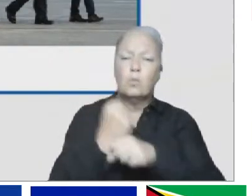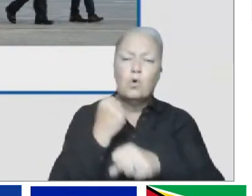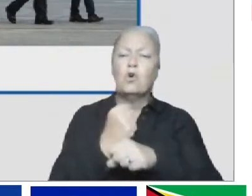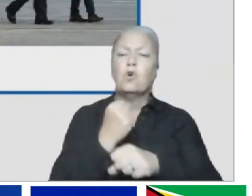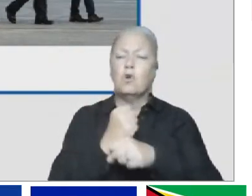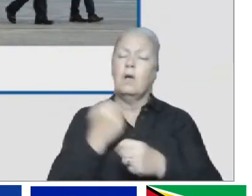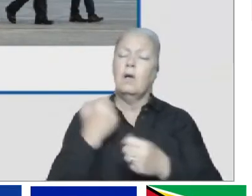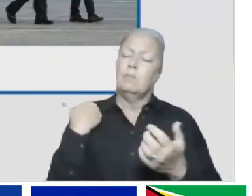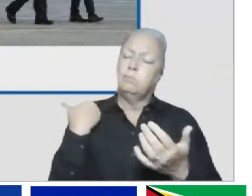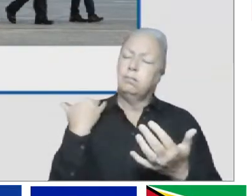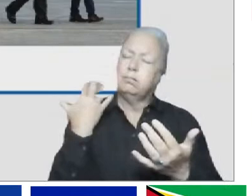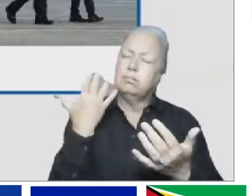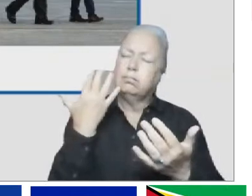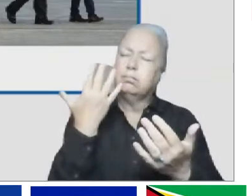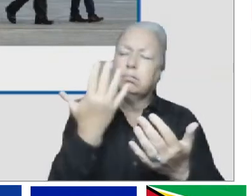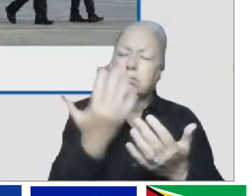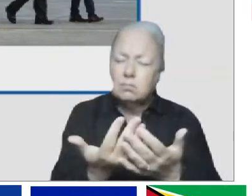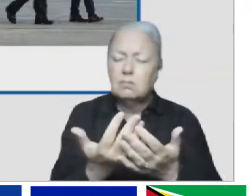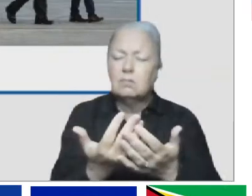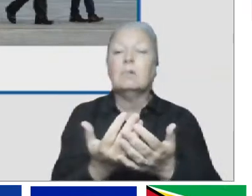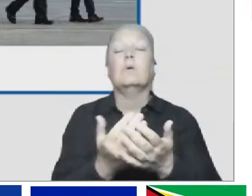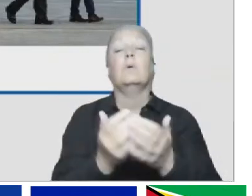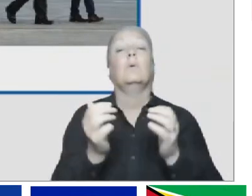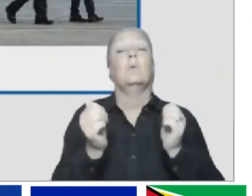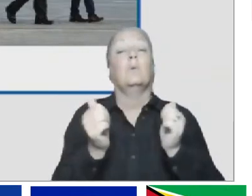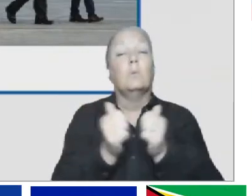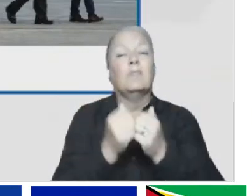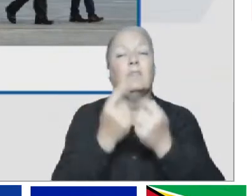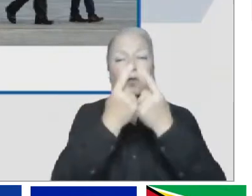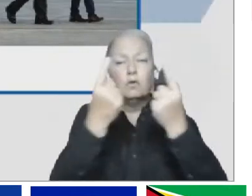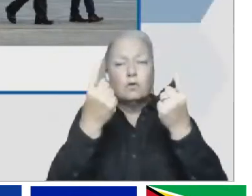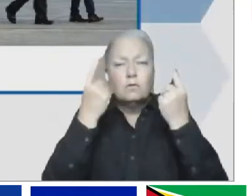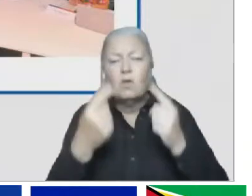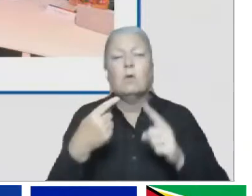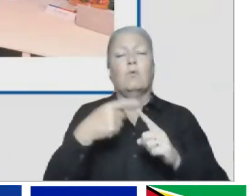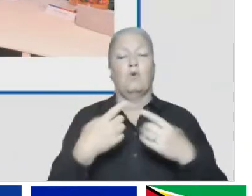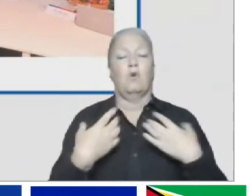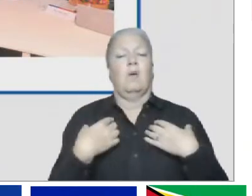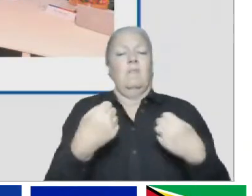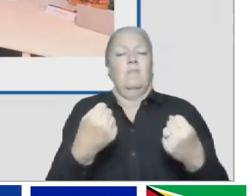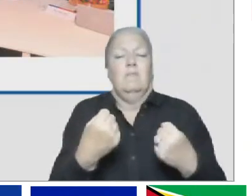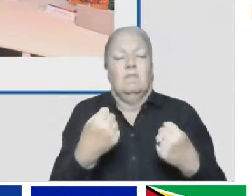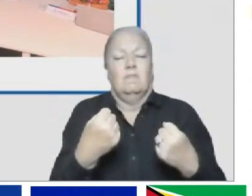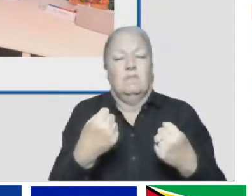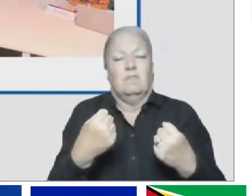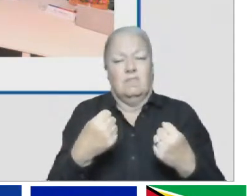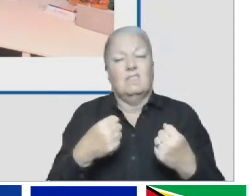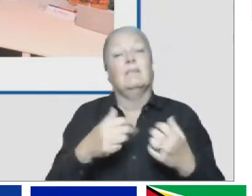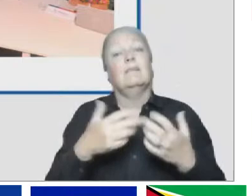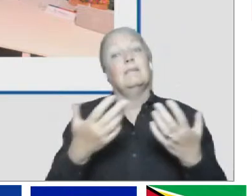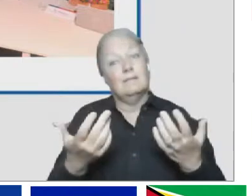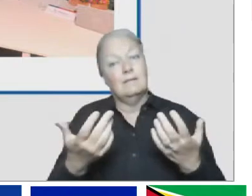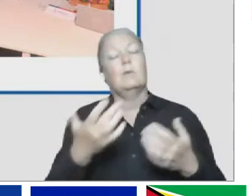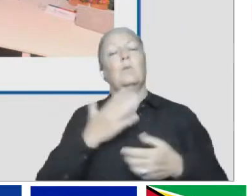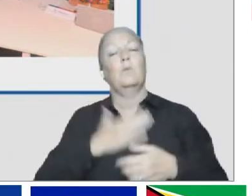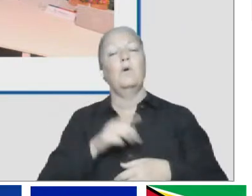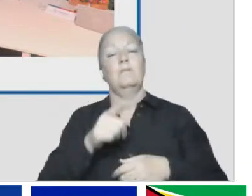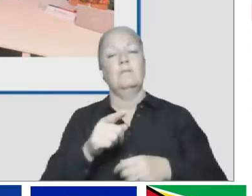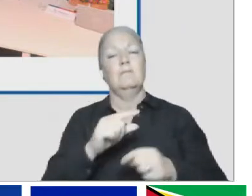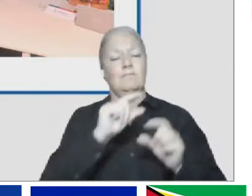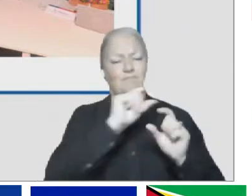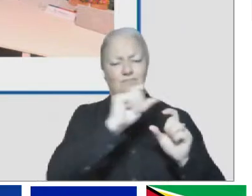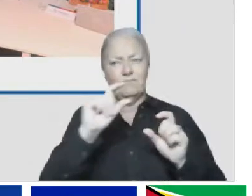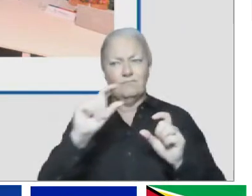the universities, working with the scientists, with the academia, will be here with us. So we had a good